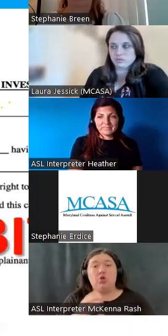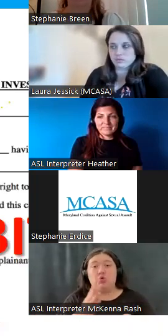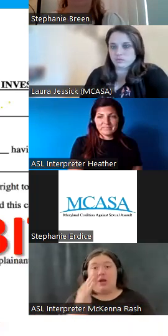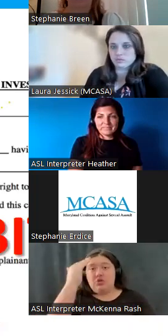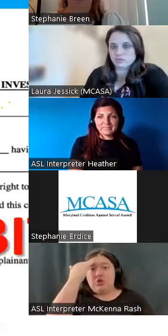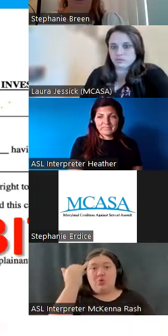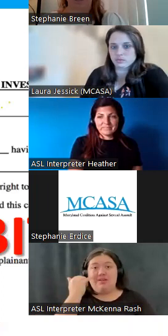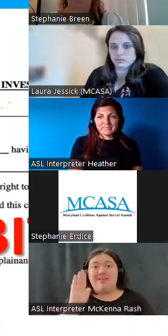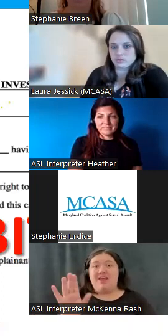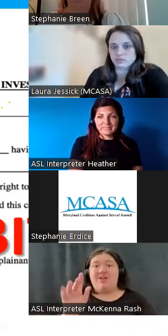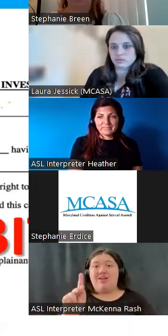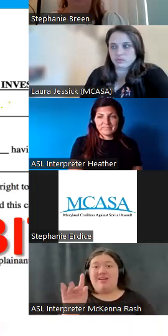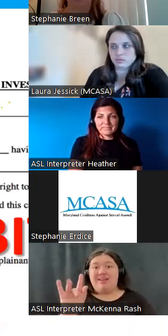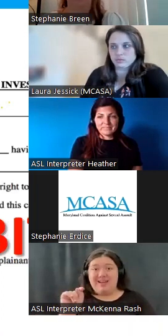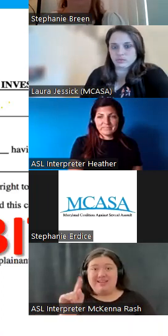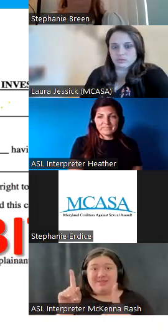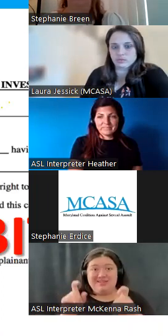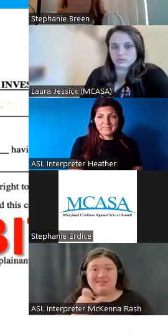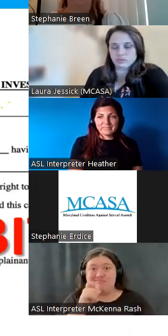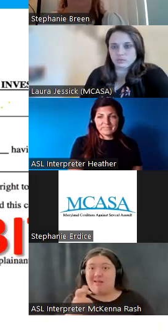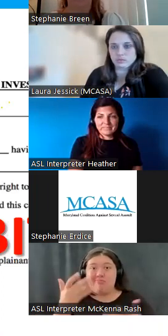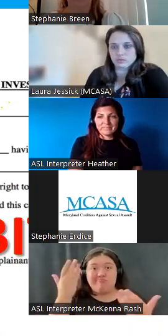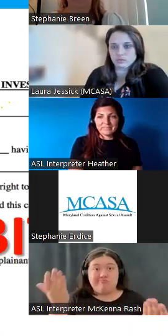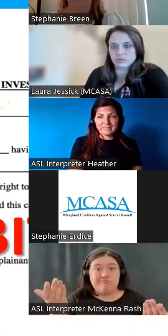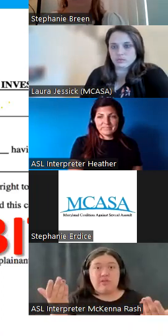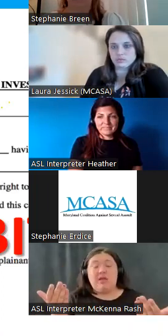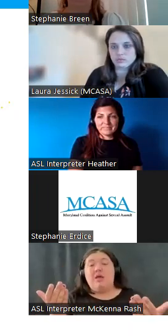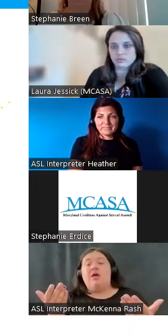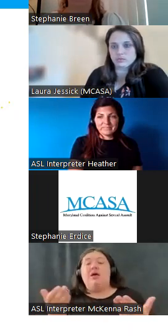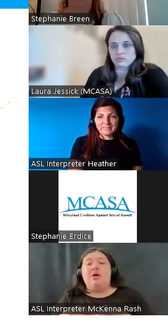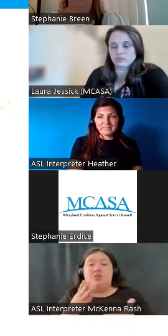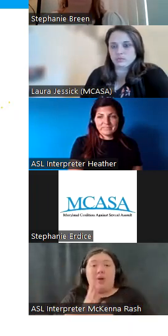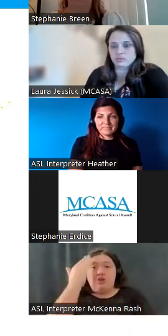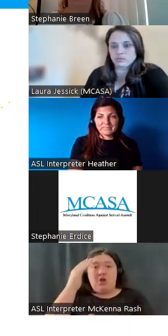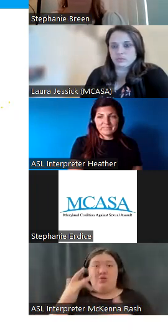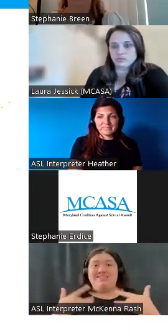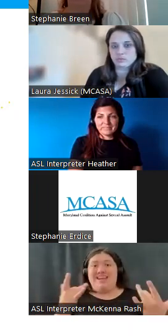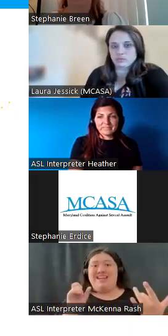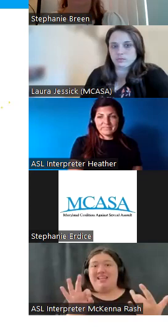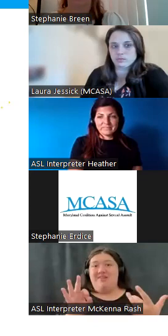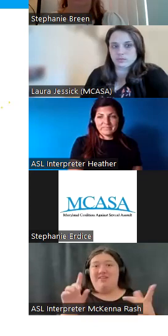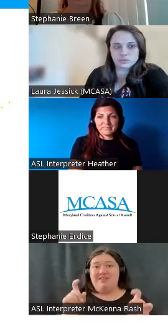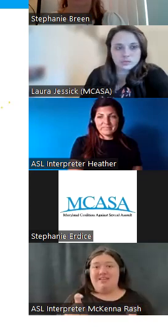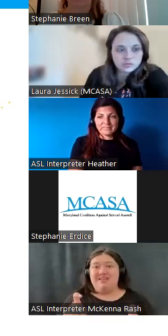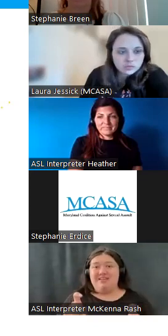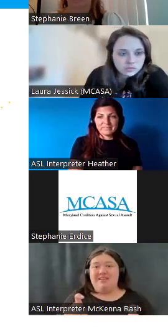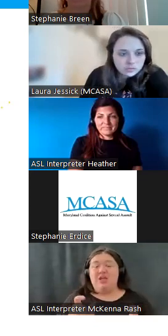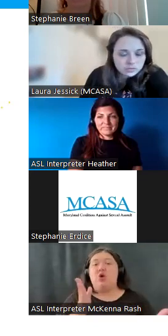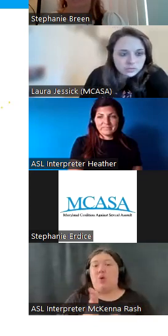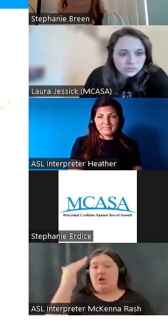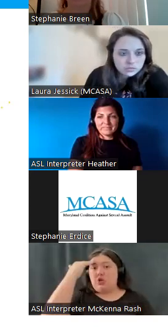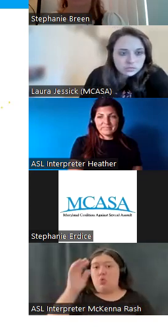kit is being tested or not, the right to know the status of testing, the right to know the results